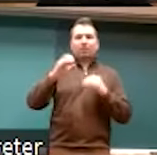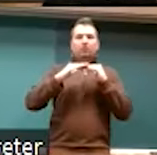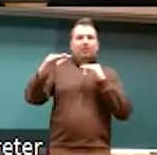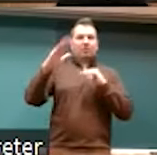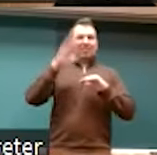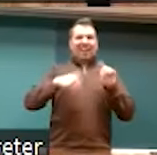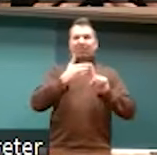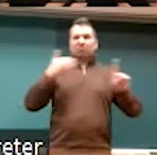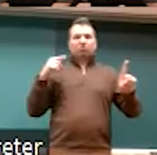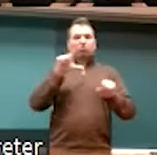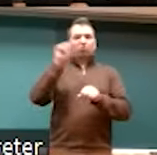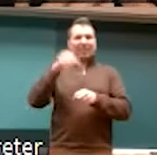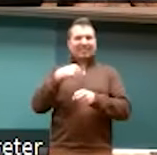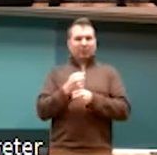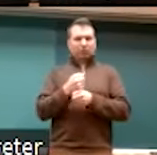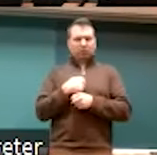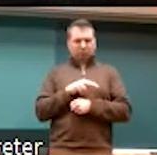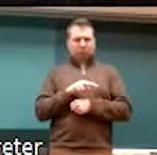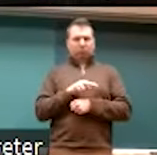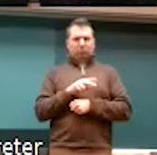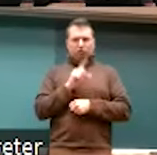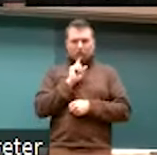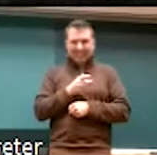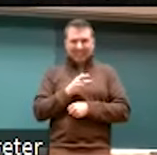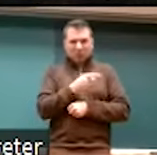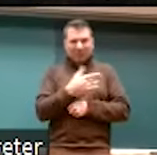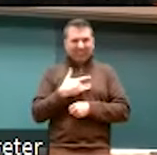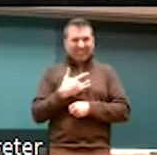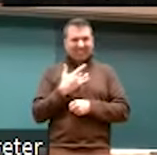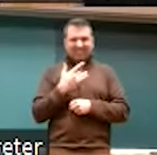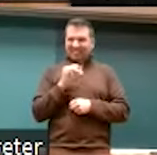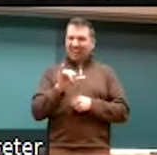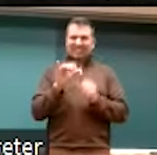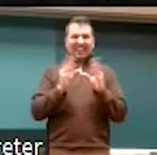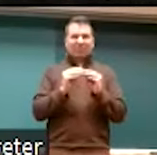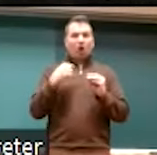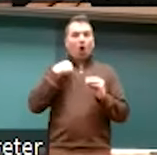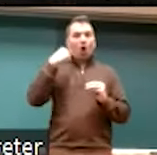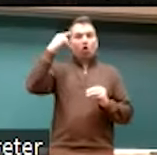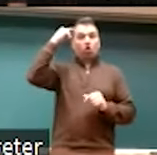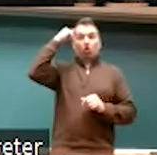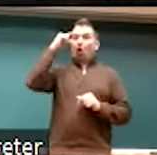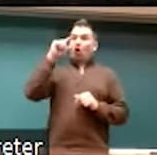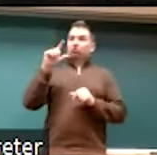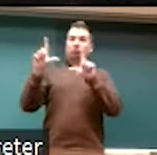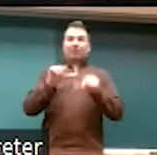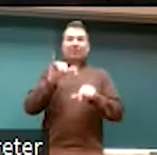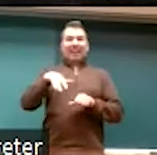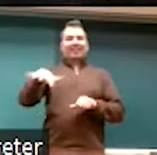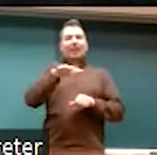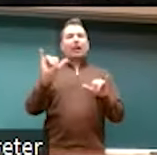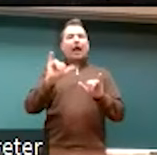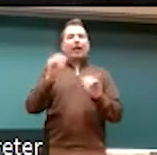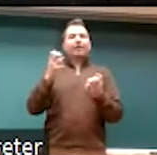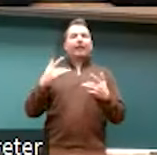this, you know, like me, I was like, really? Like, I was so surprised because, again, I was thinking of this at that time as therapy light,